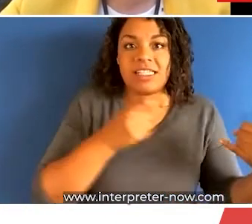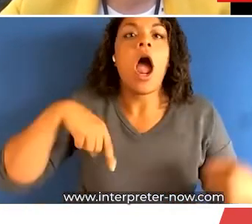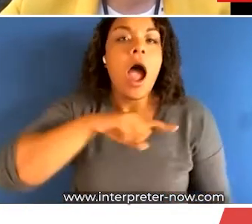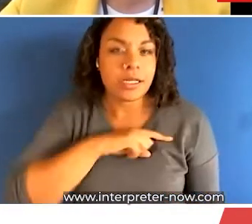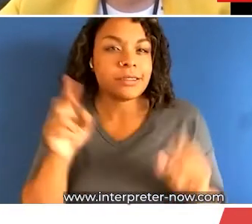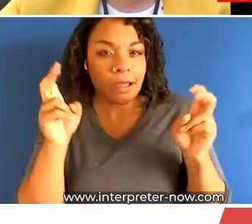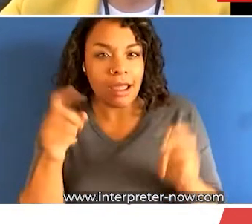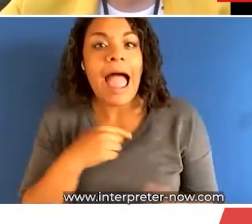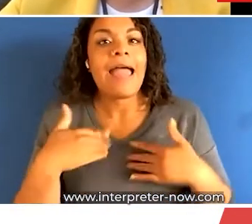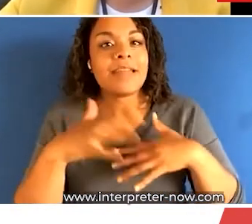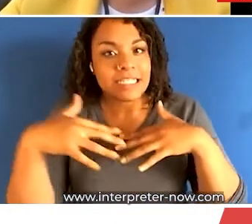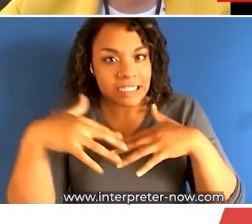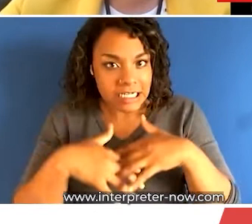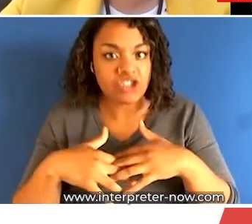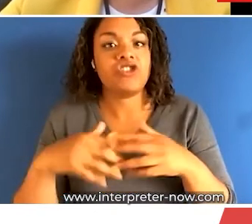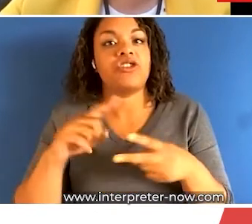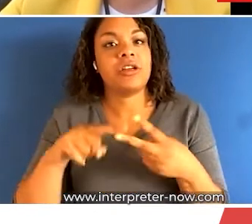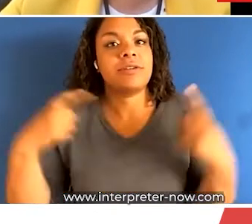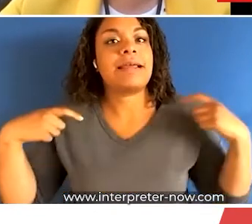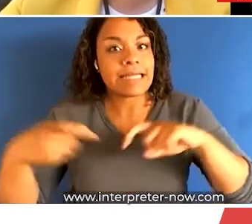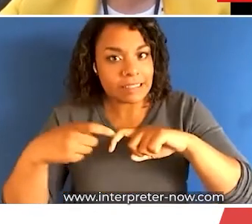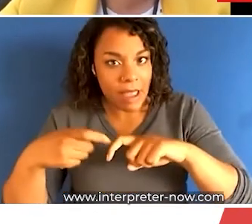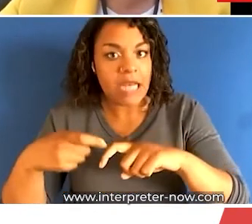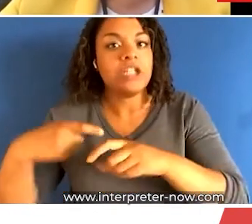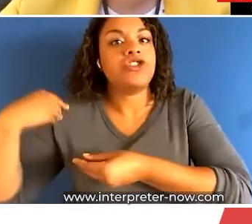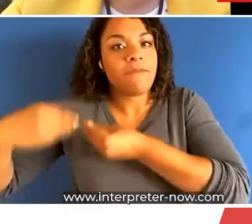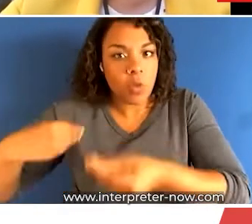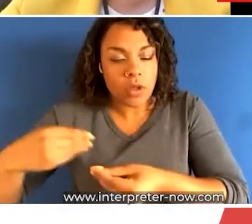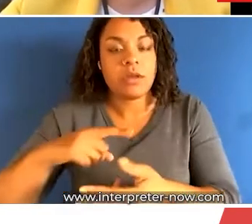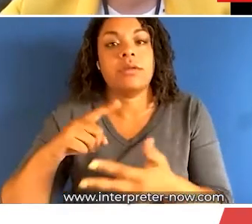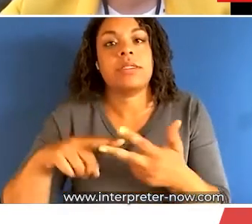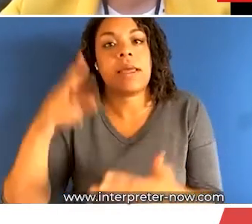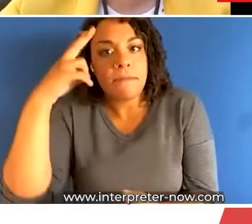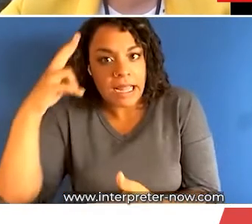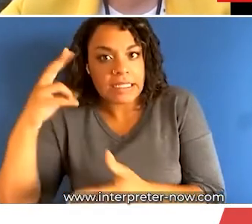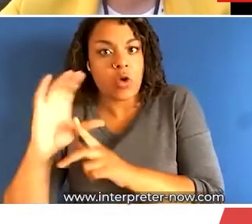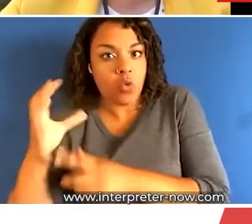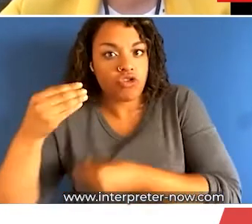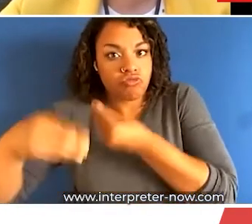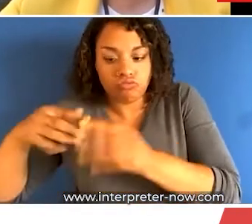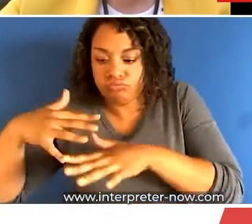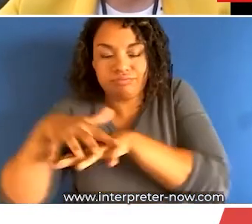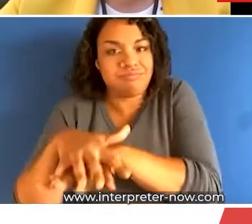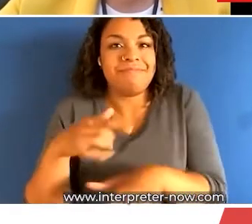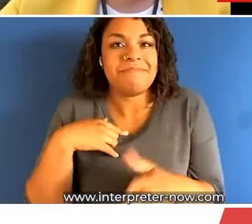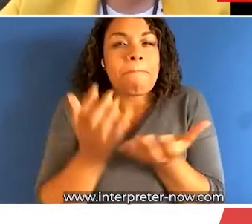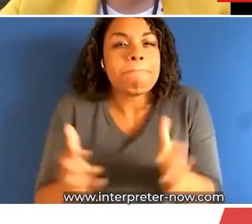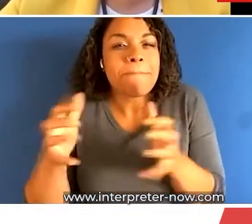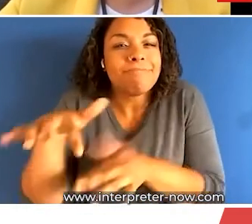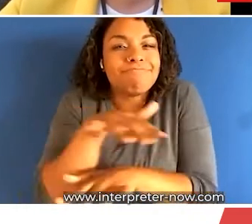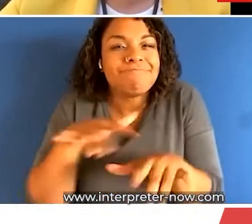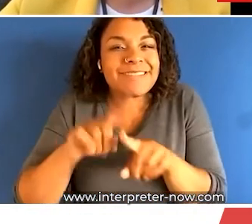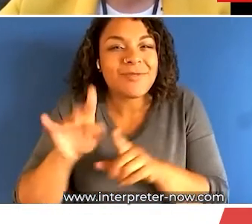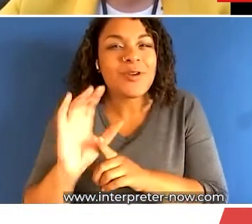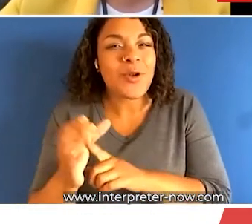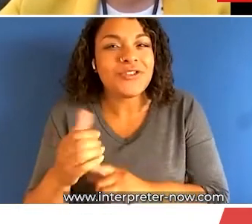as Spanish influence, as well as Mexican influence. So definitely a melting pot of